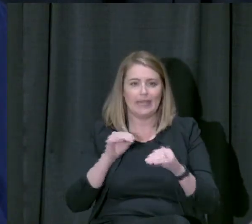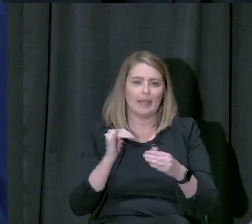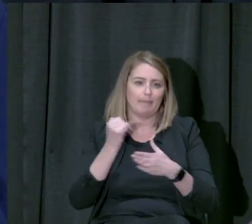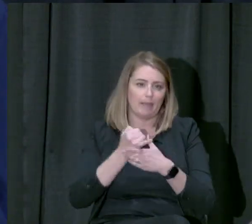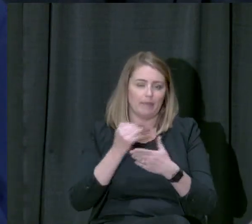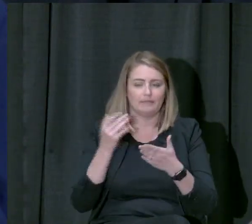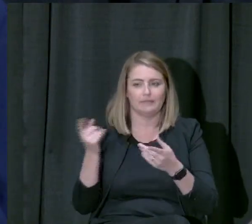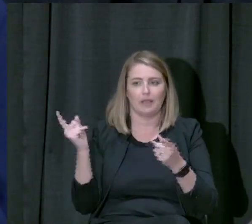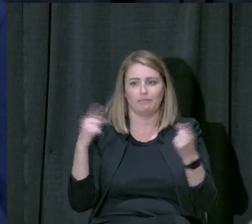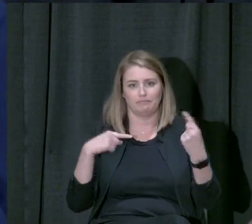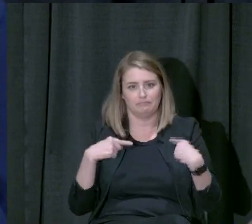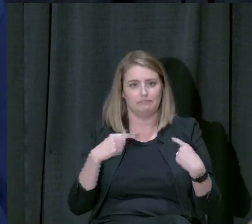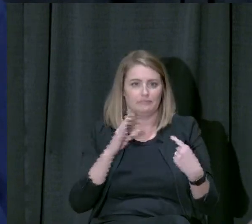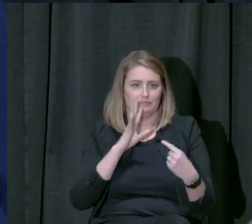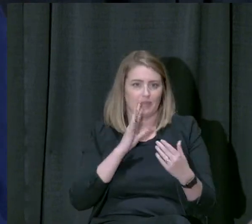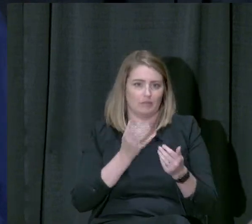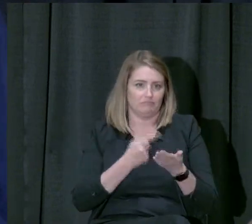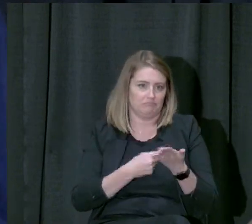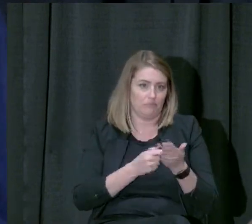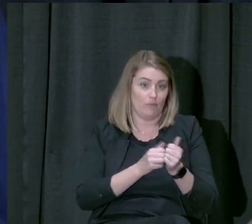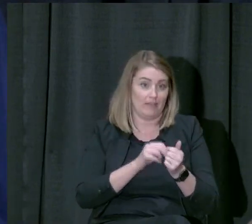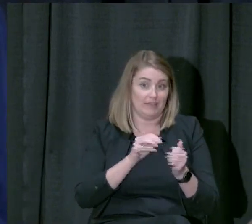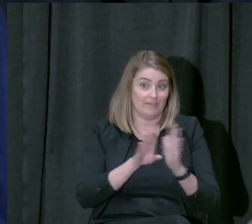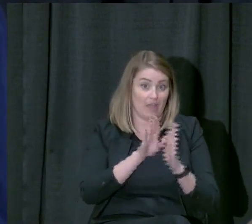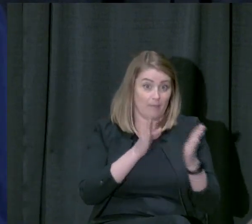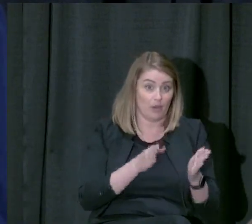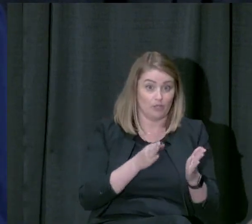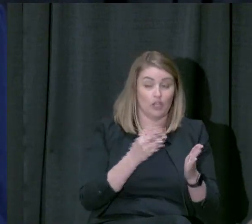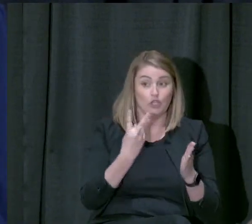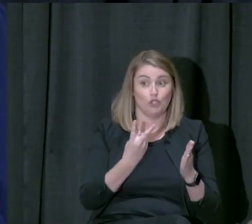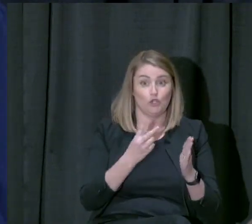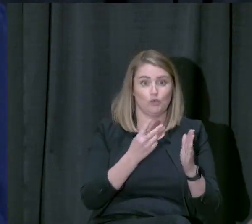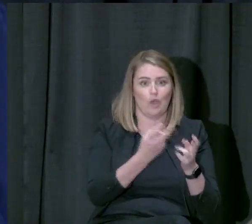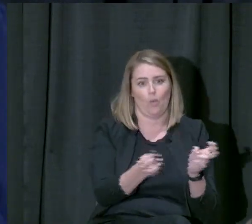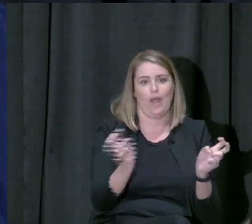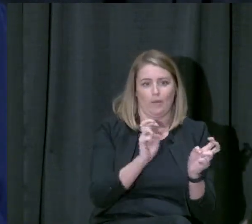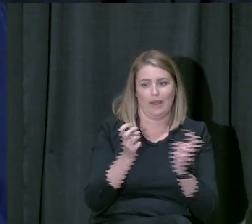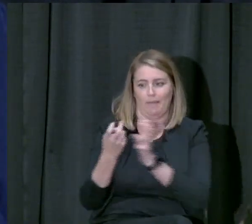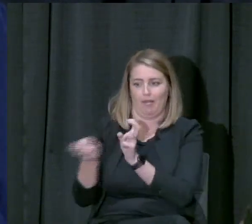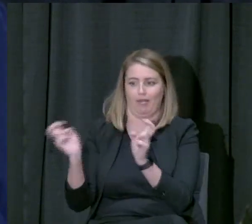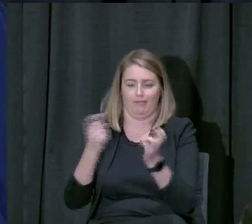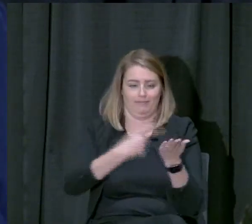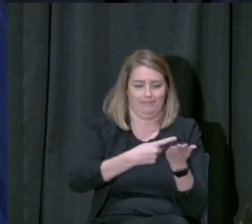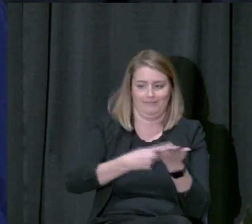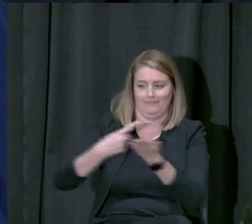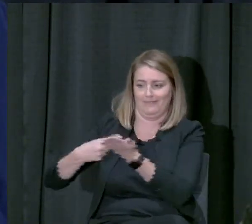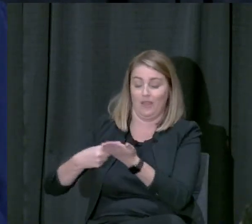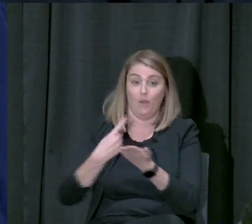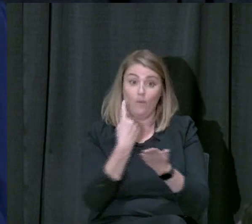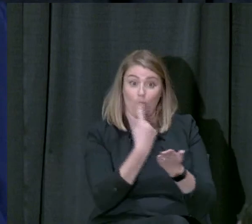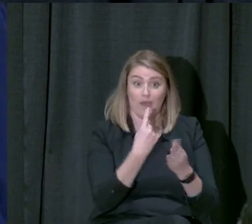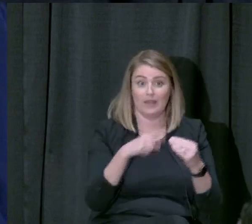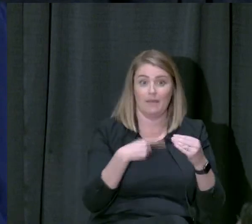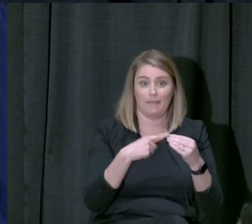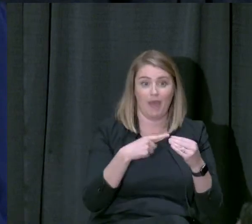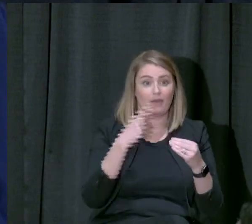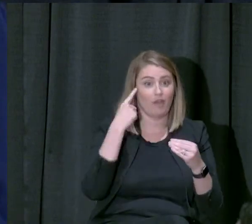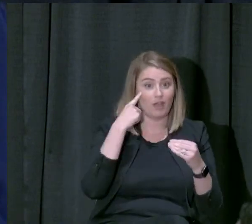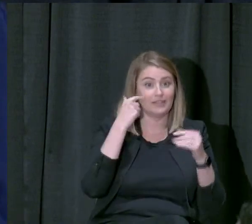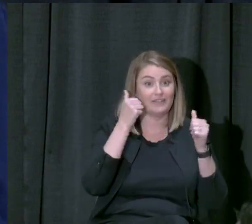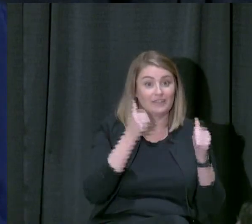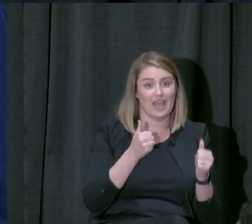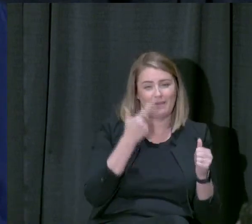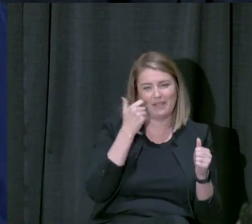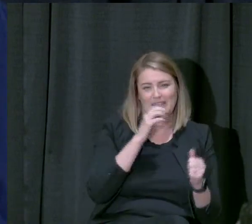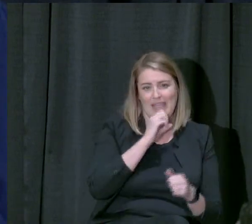and talked to our developers. This year we're doing 2 roundtables, one regarding folks with cognitive decline as a result